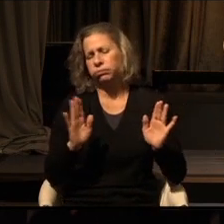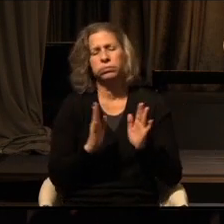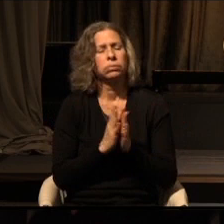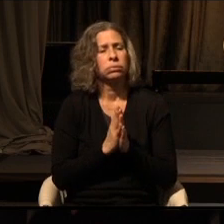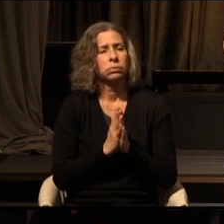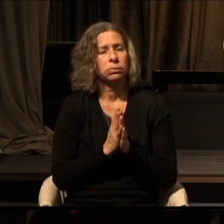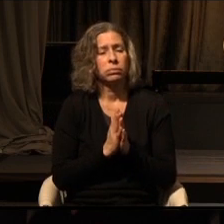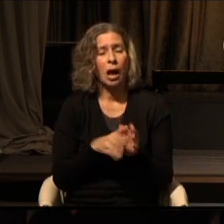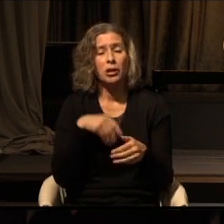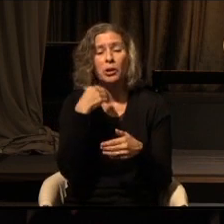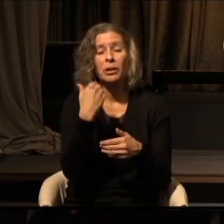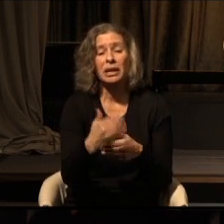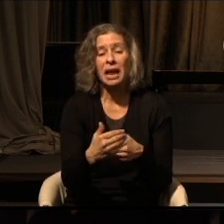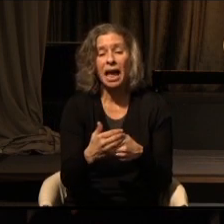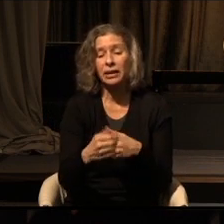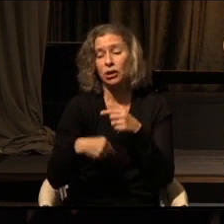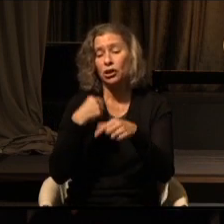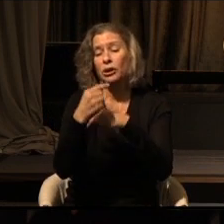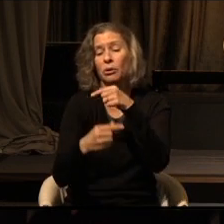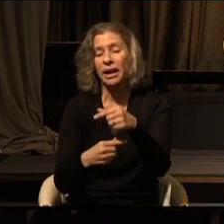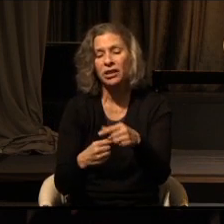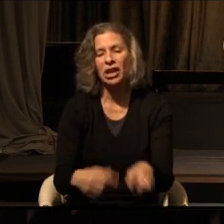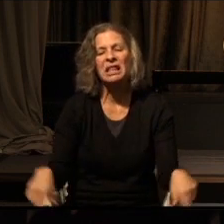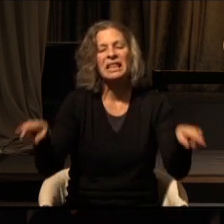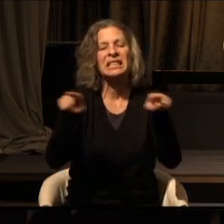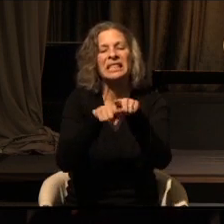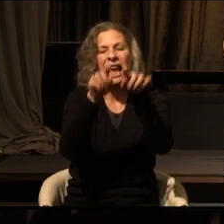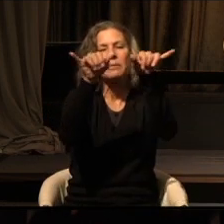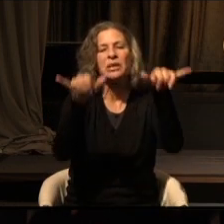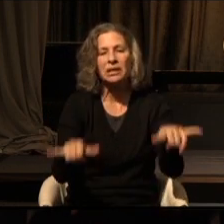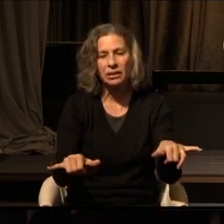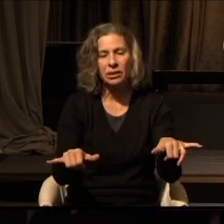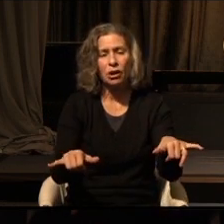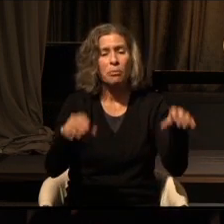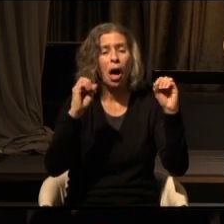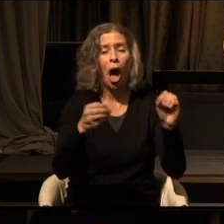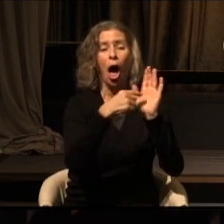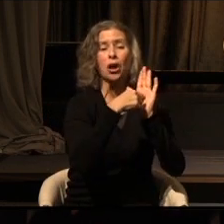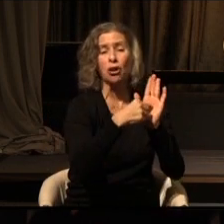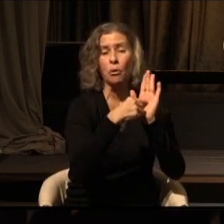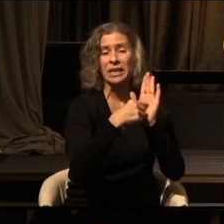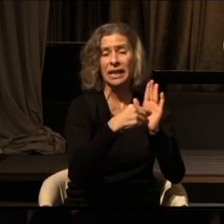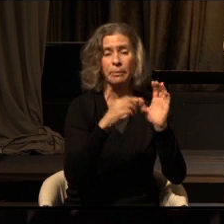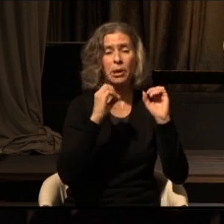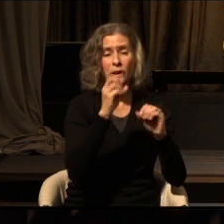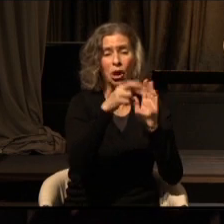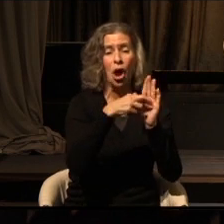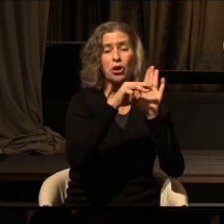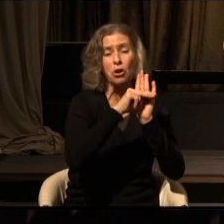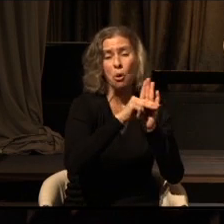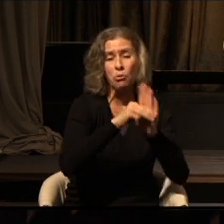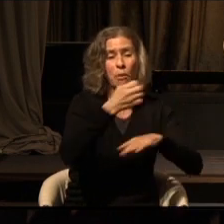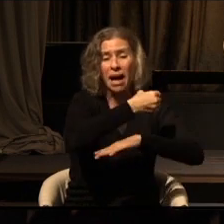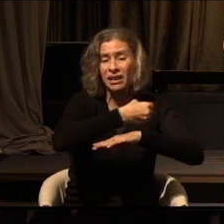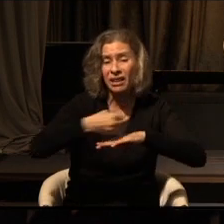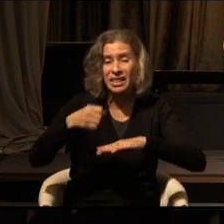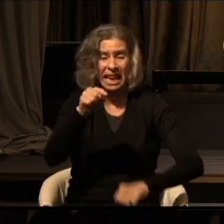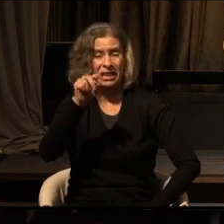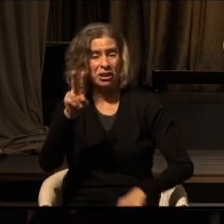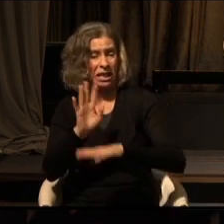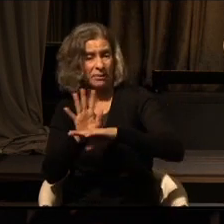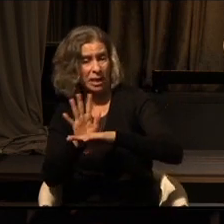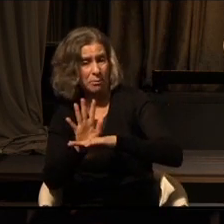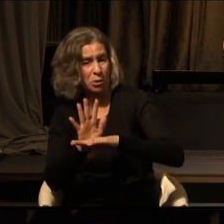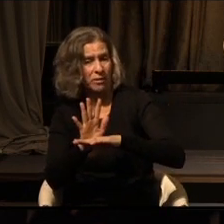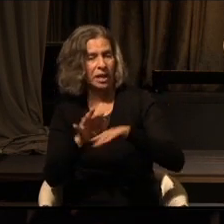So the next generation comes through the same system. No examples of people looking like them on stage.